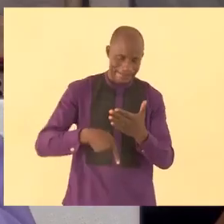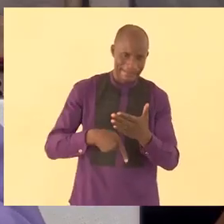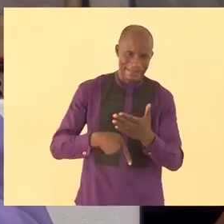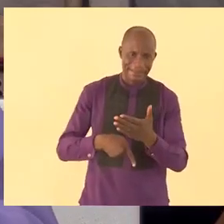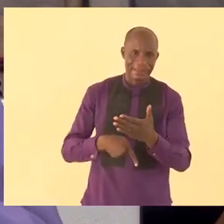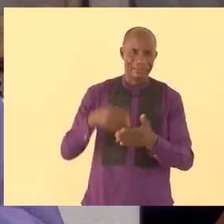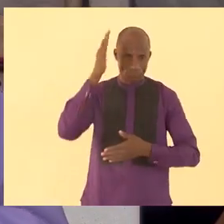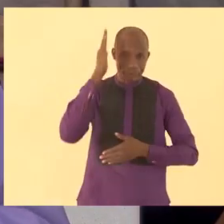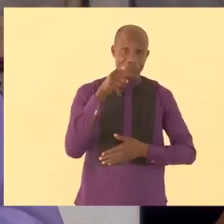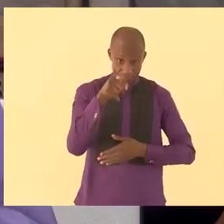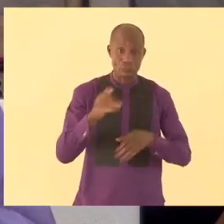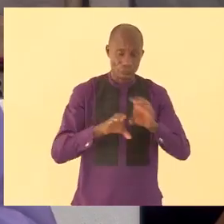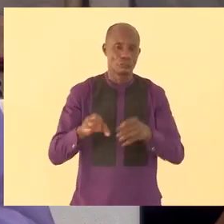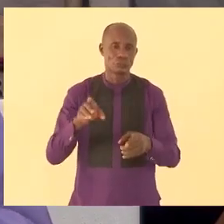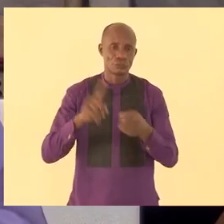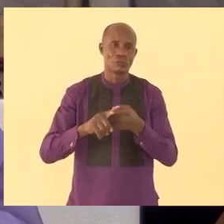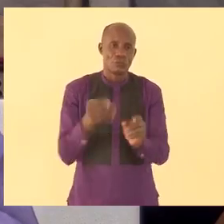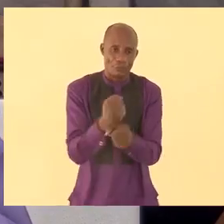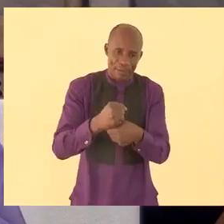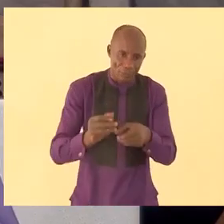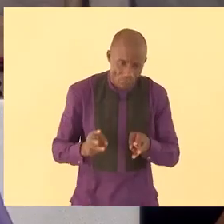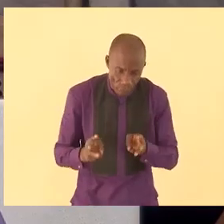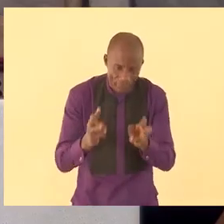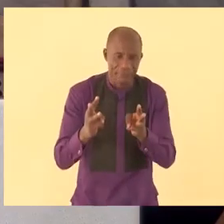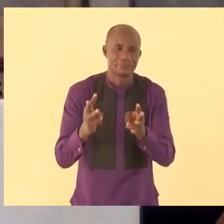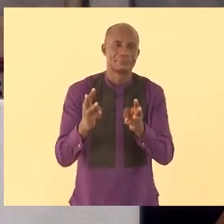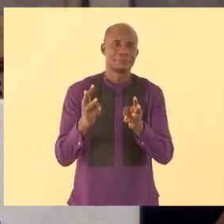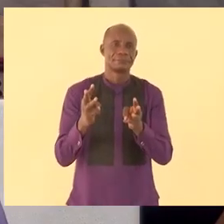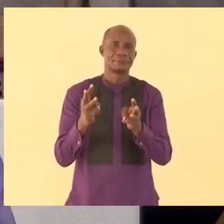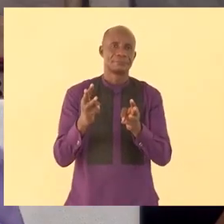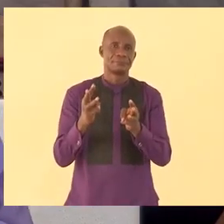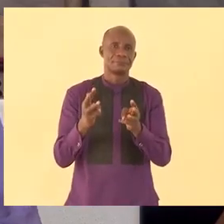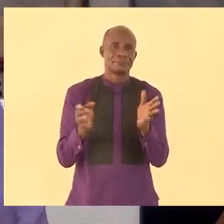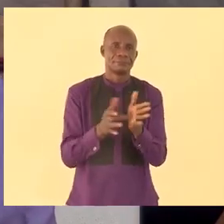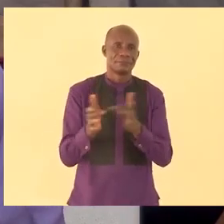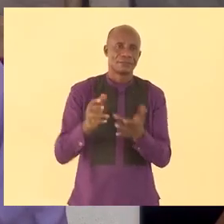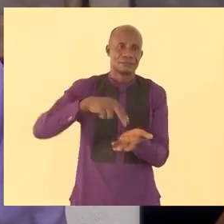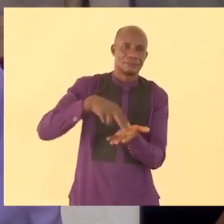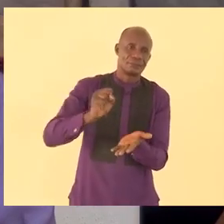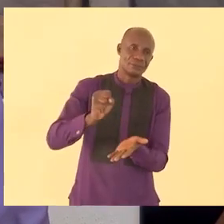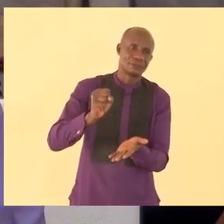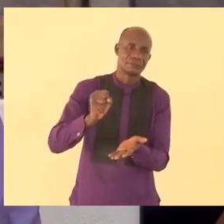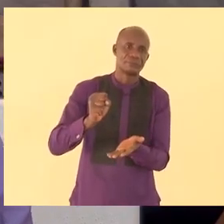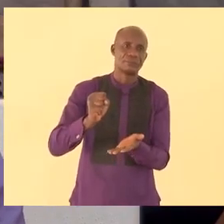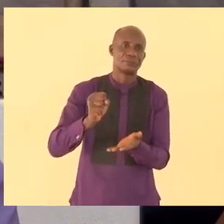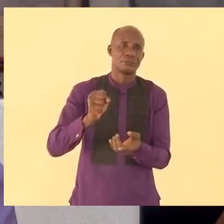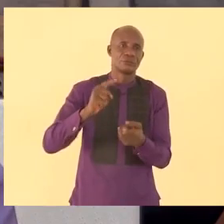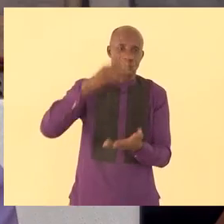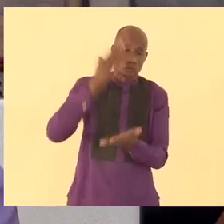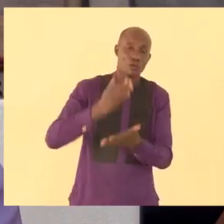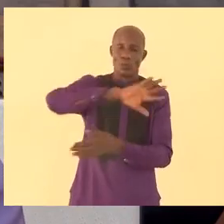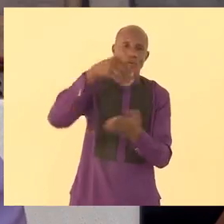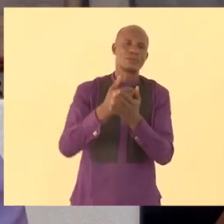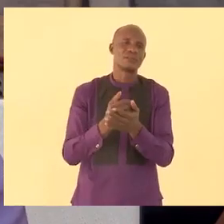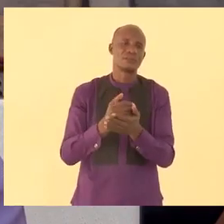What will you do to pave the way? Jesus means to end all this